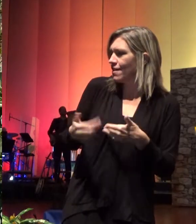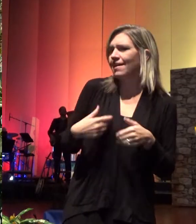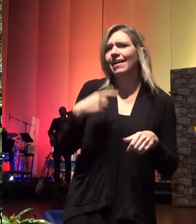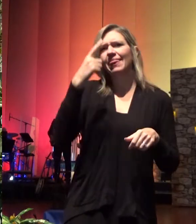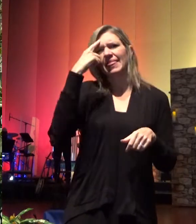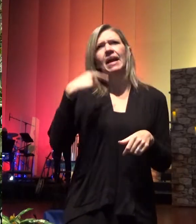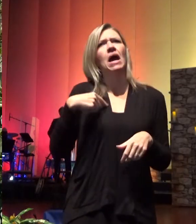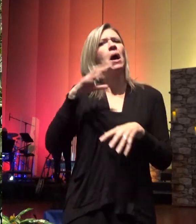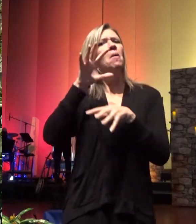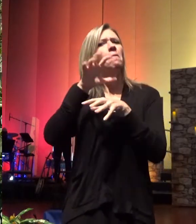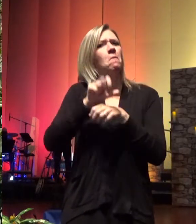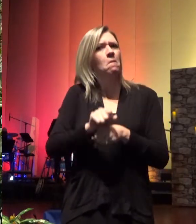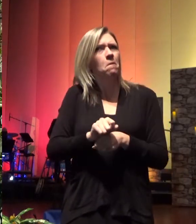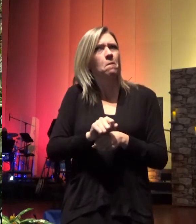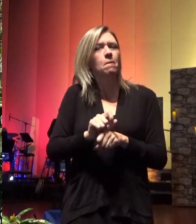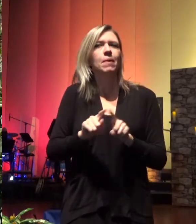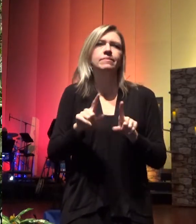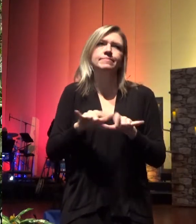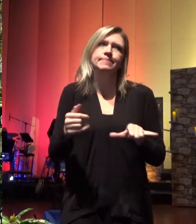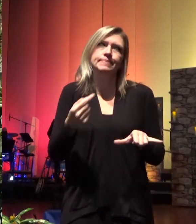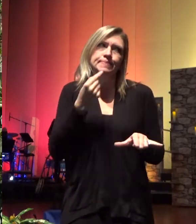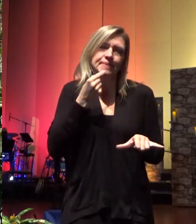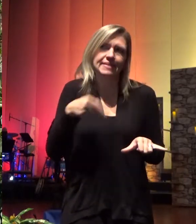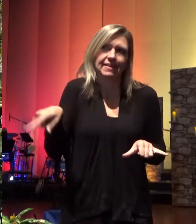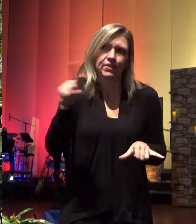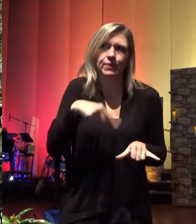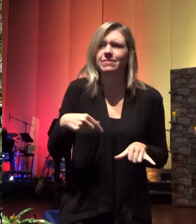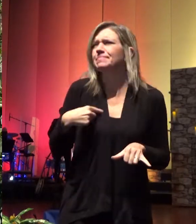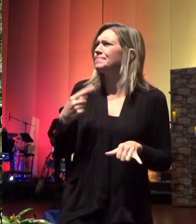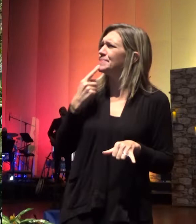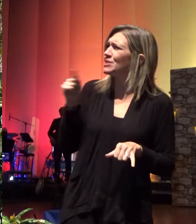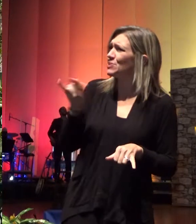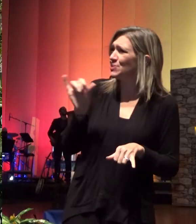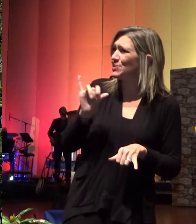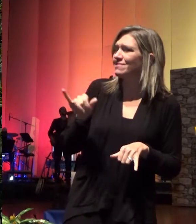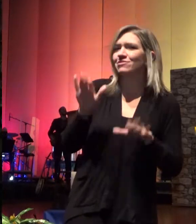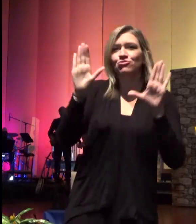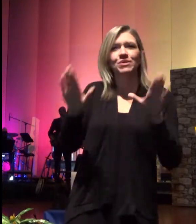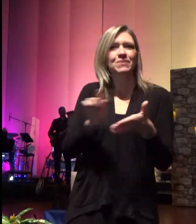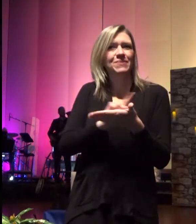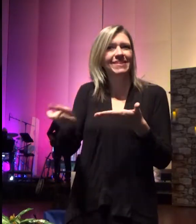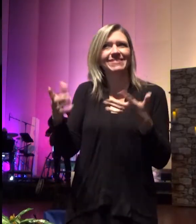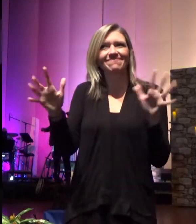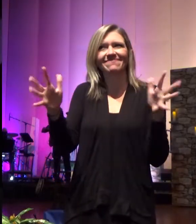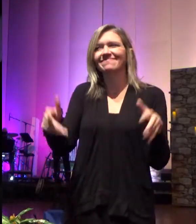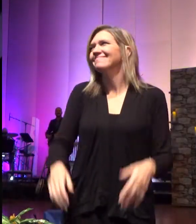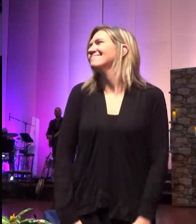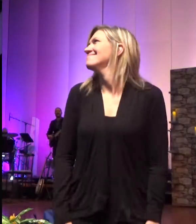I'm getting the hang of it, but I miss everybody. Okay, cool. We miss you too. Have a great week.